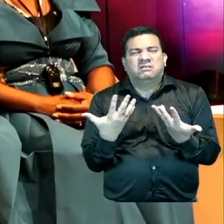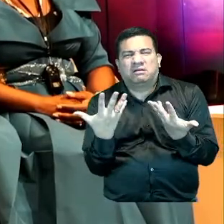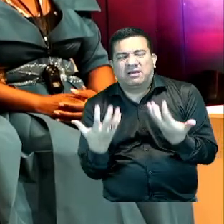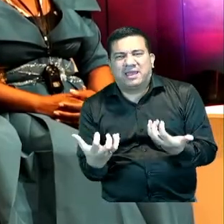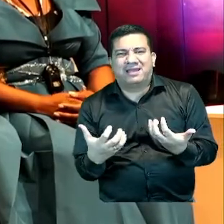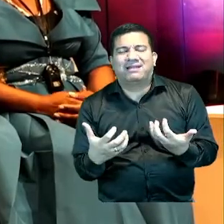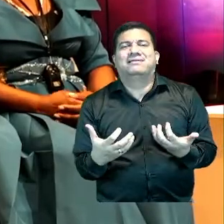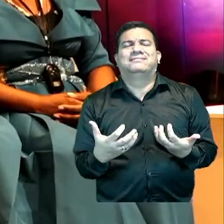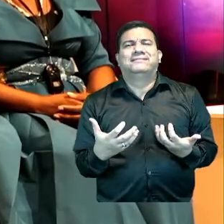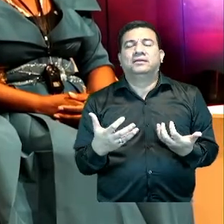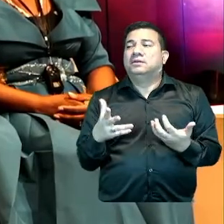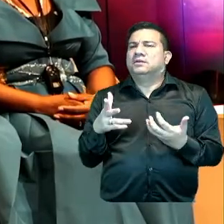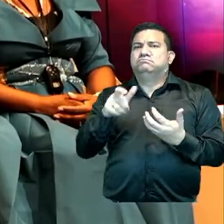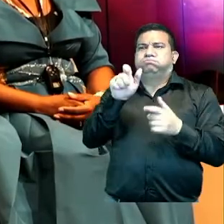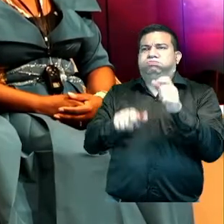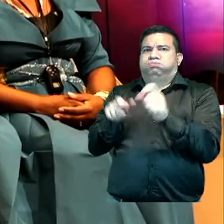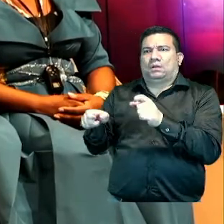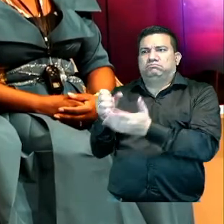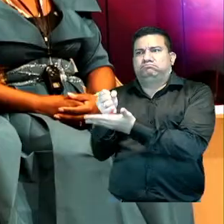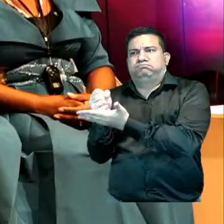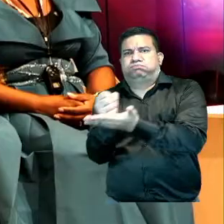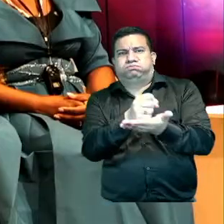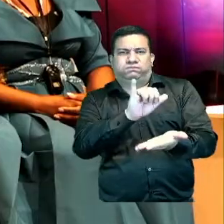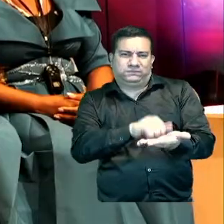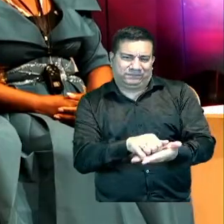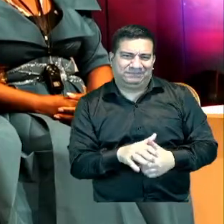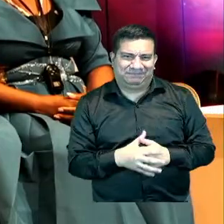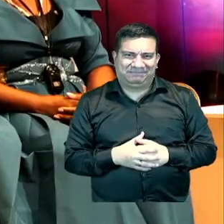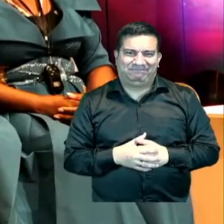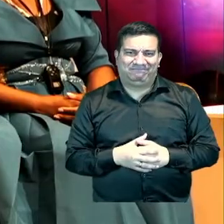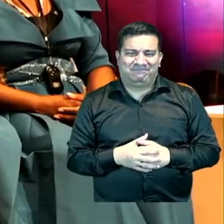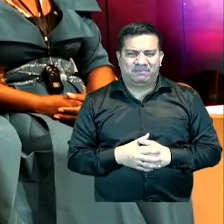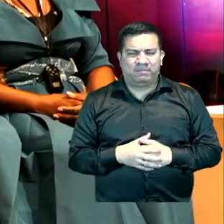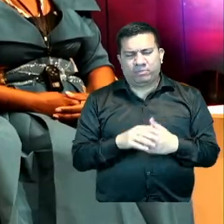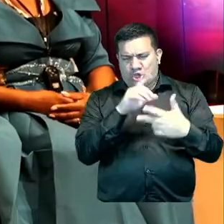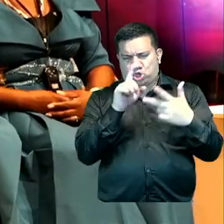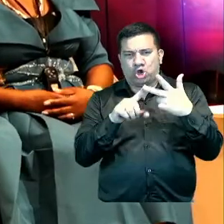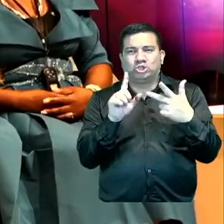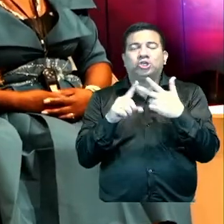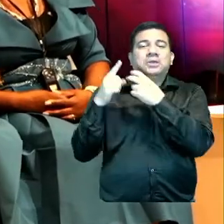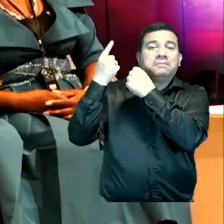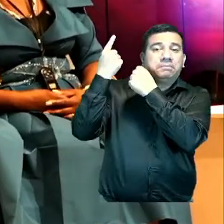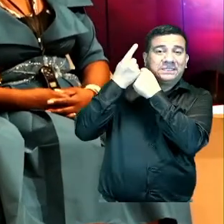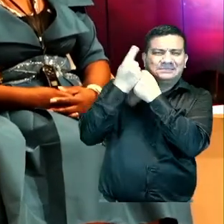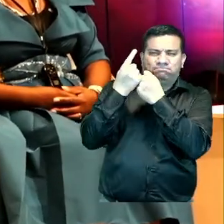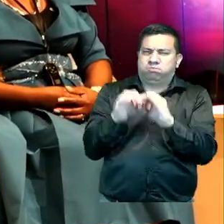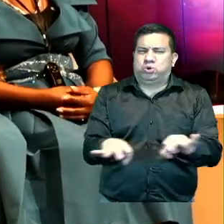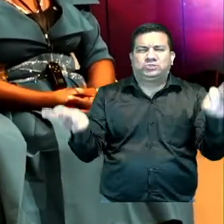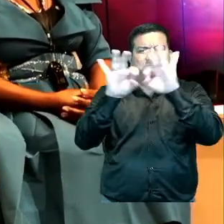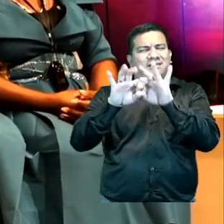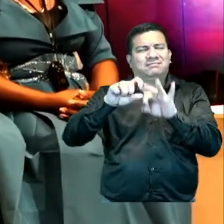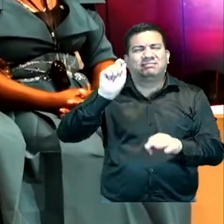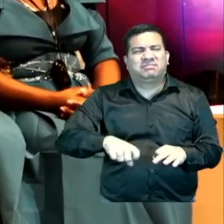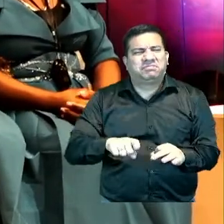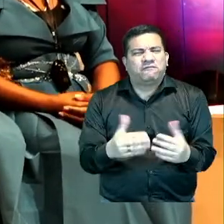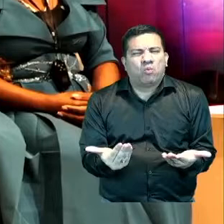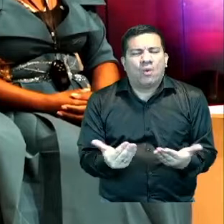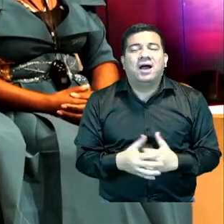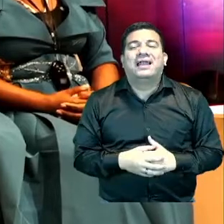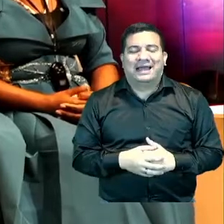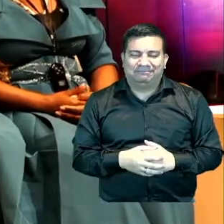this mentality and to have ambitions to be able to save all our people. Another principle that we have to